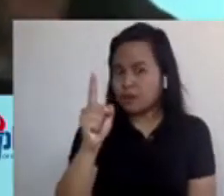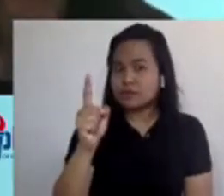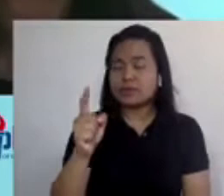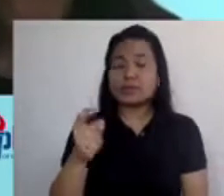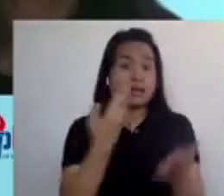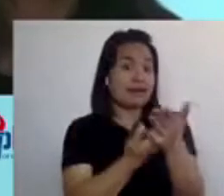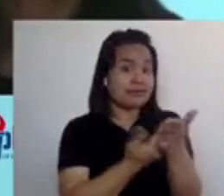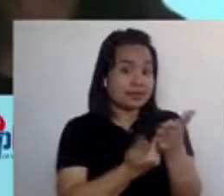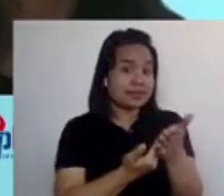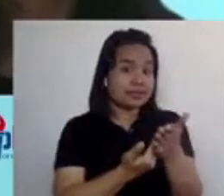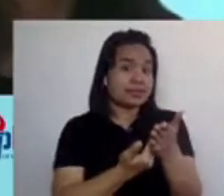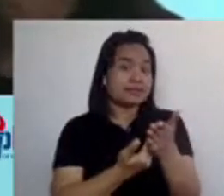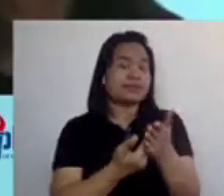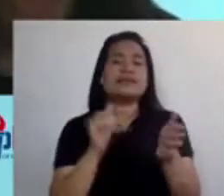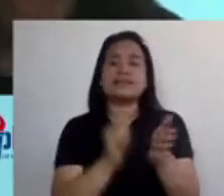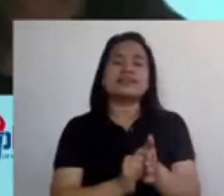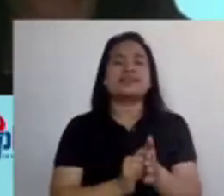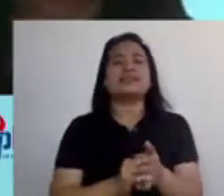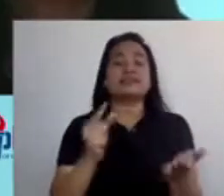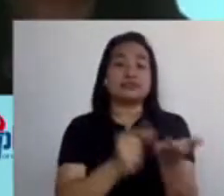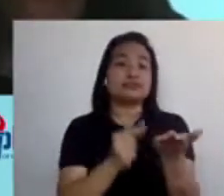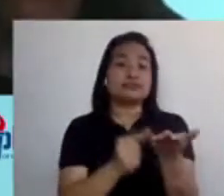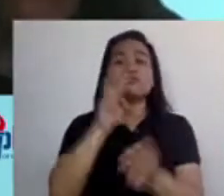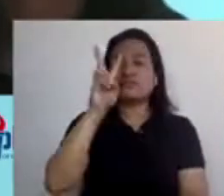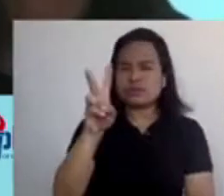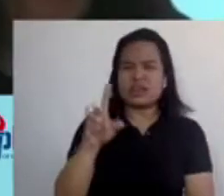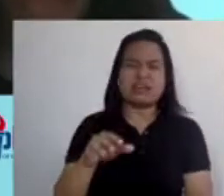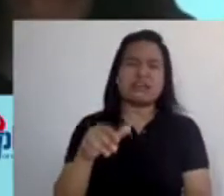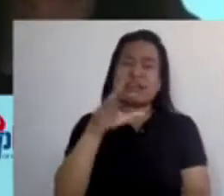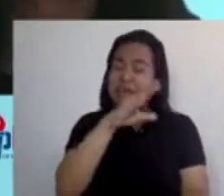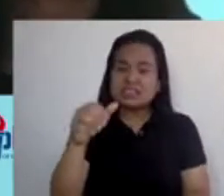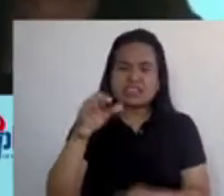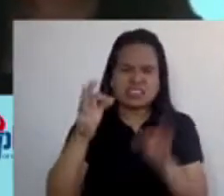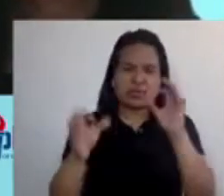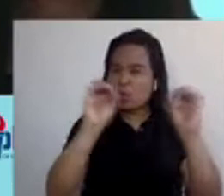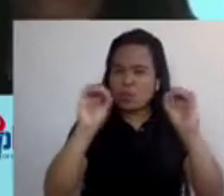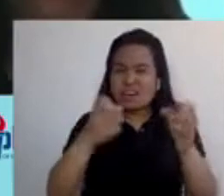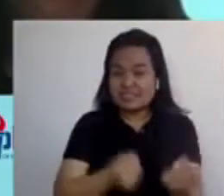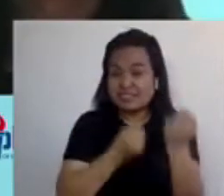2. And then non-submission of any MOVs will equate to a rating of 1.